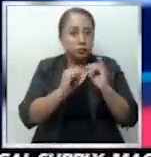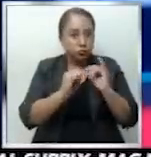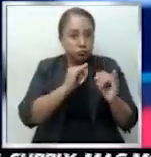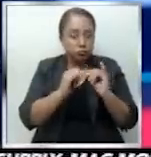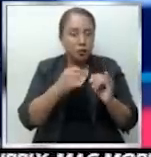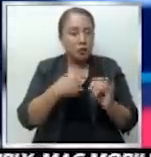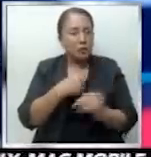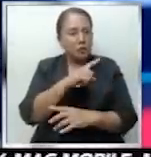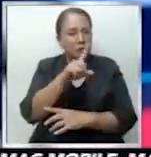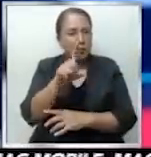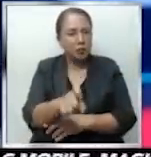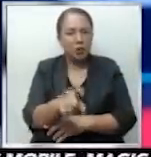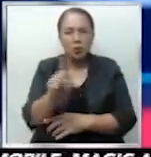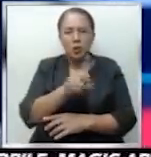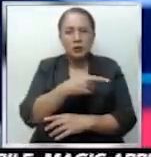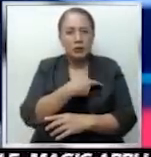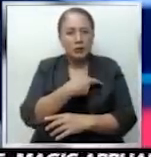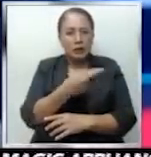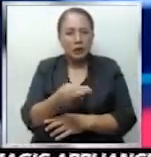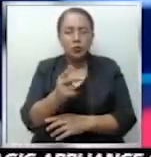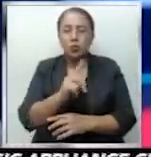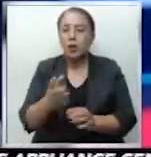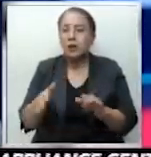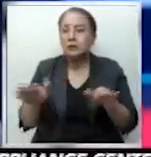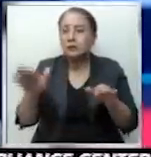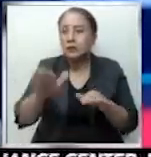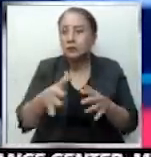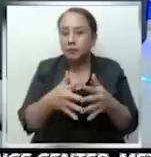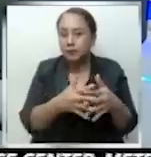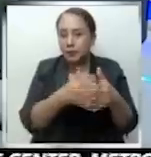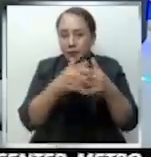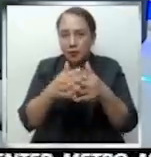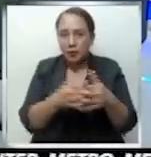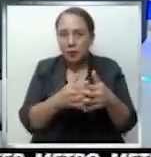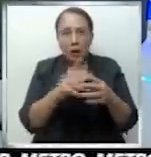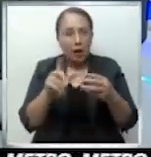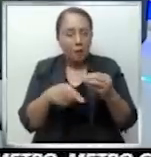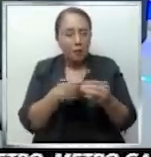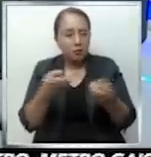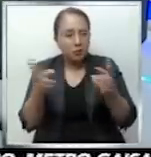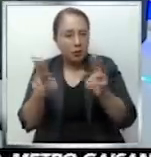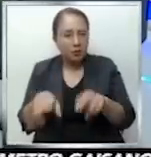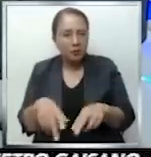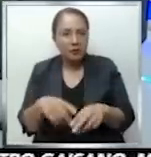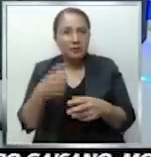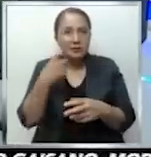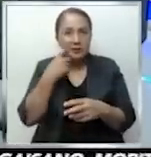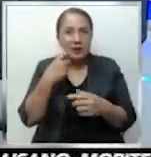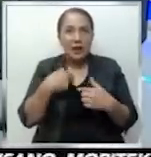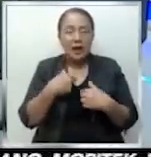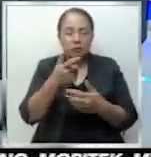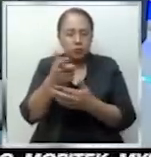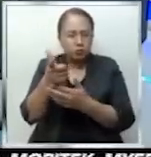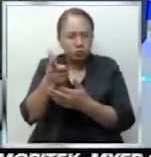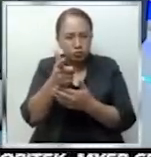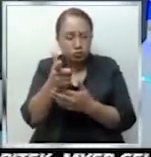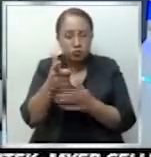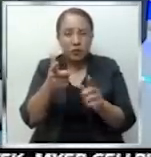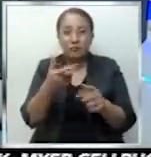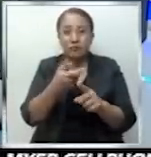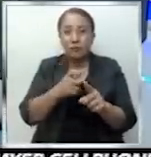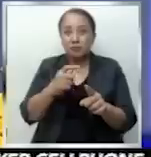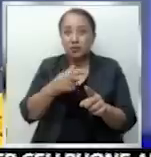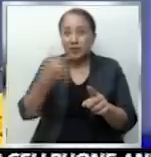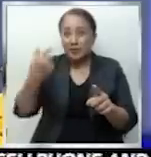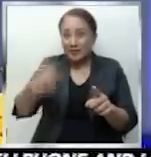kung anong reaksyon at mga hakbang na gagawin ng Amerika ukol dito. Recently, there was a laser pointing incident by China. And